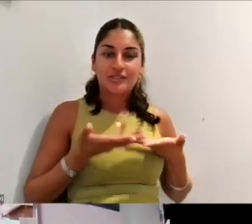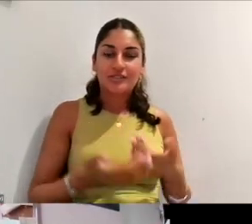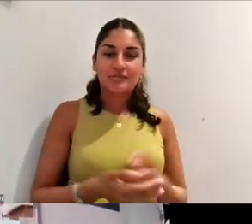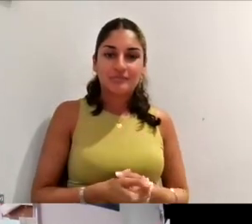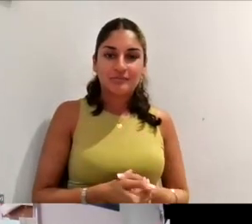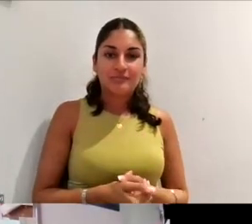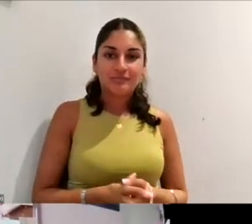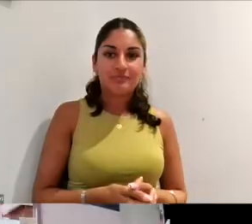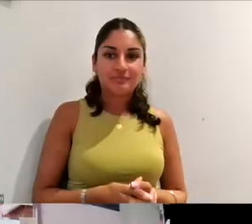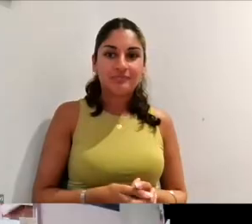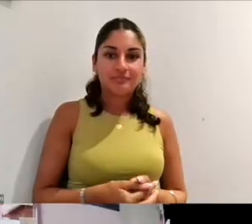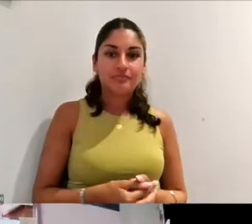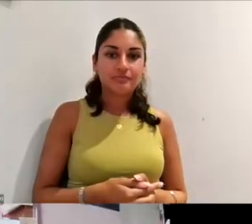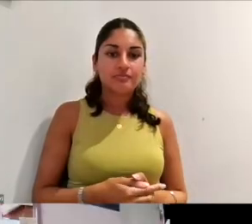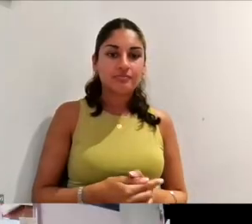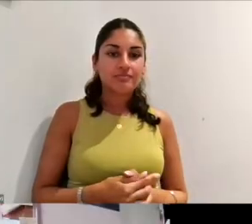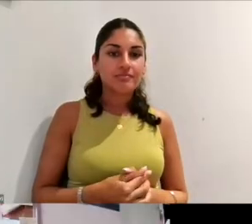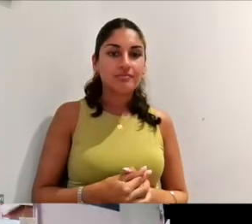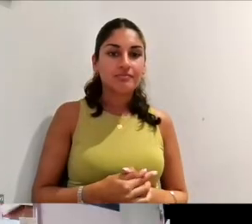So,